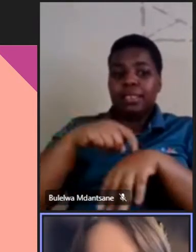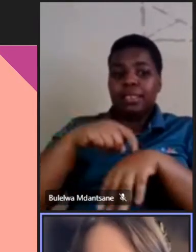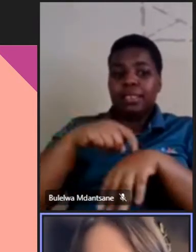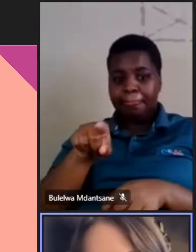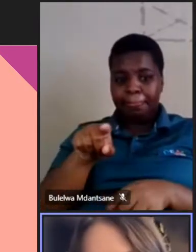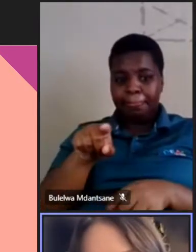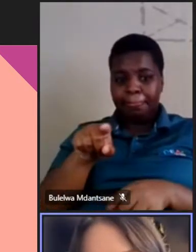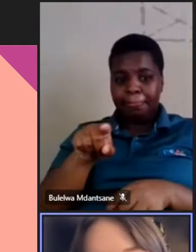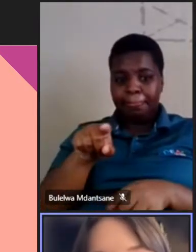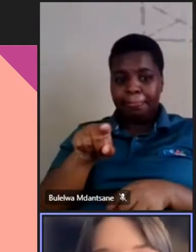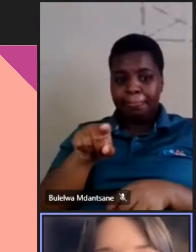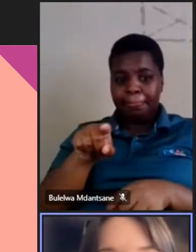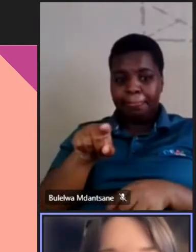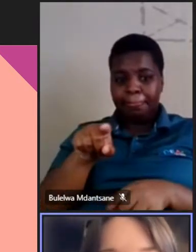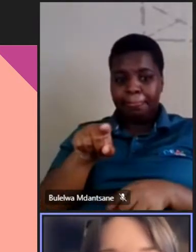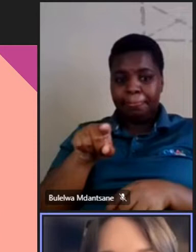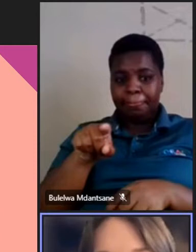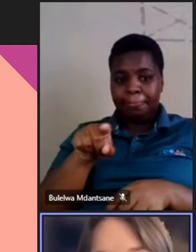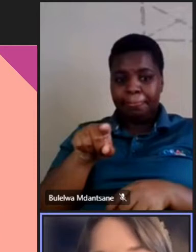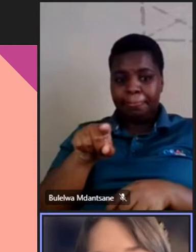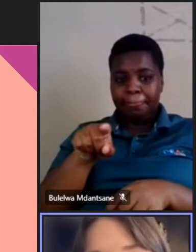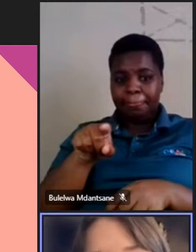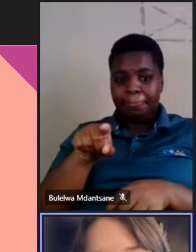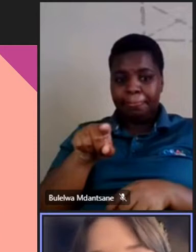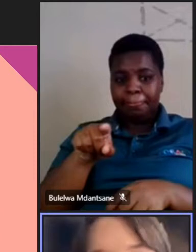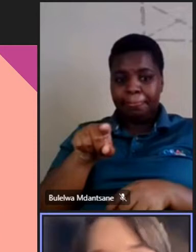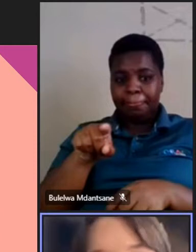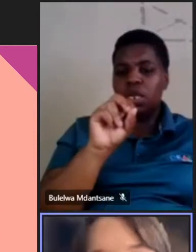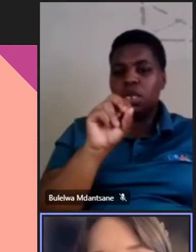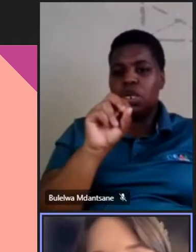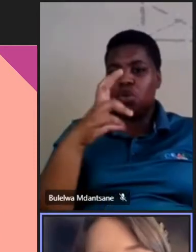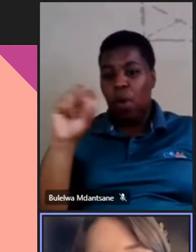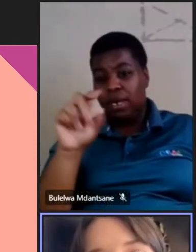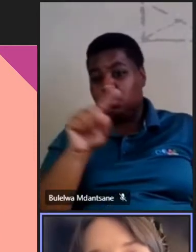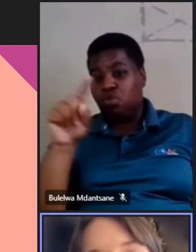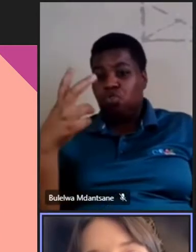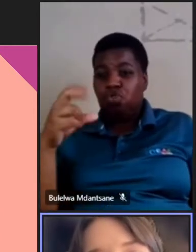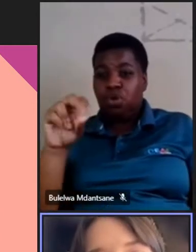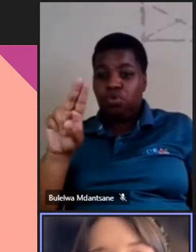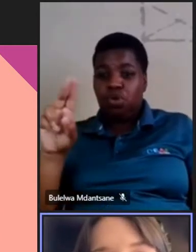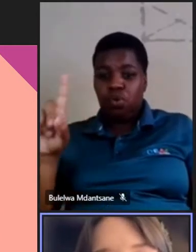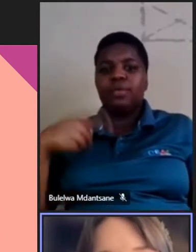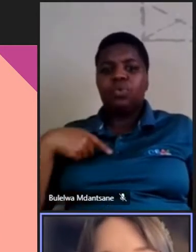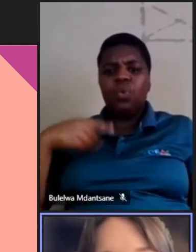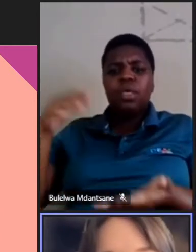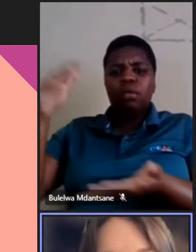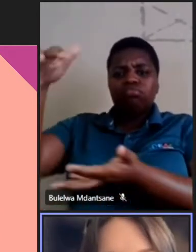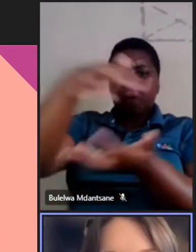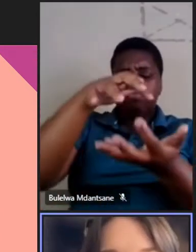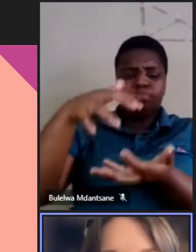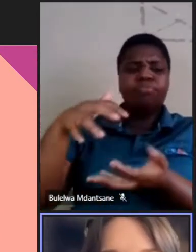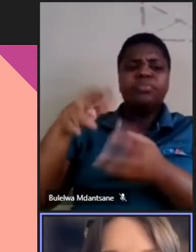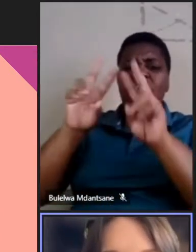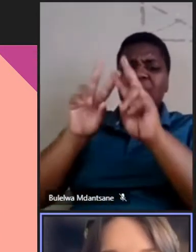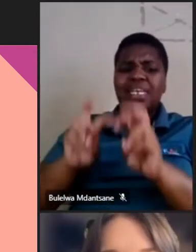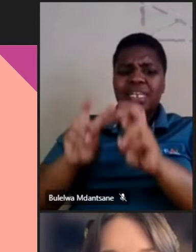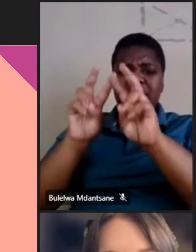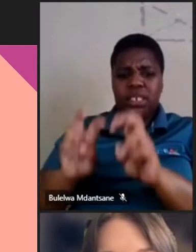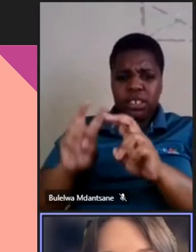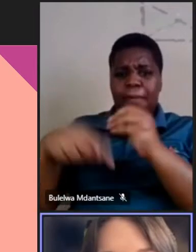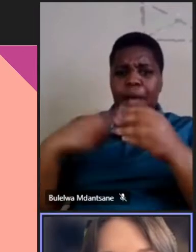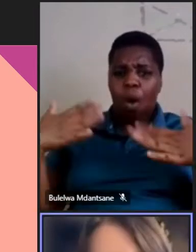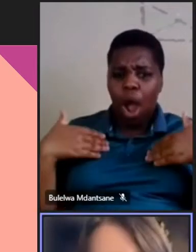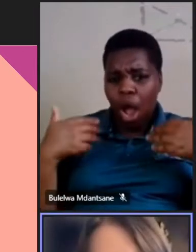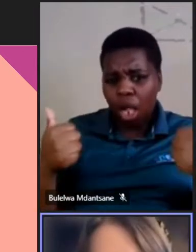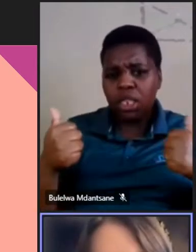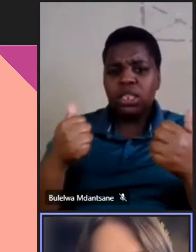1's project, which was from 2020 to 2021, ARC conducted research on the sexual and reproductive health and